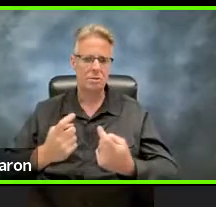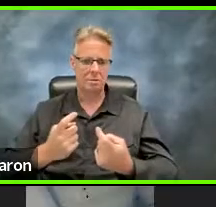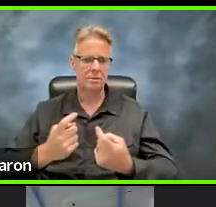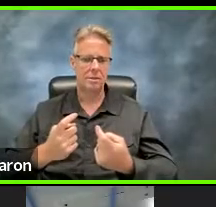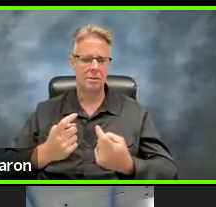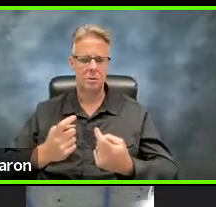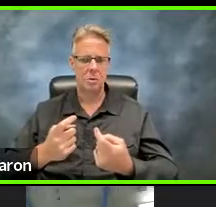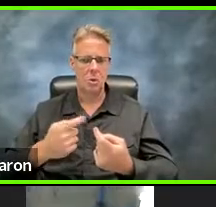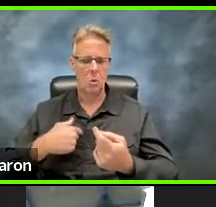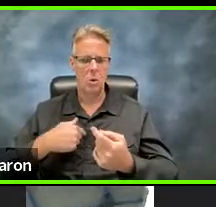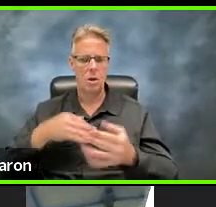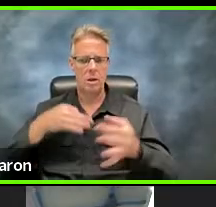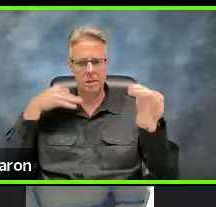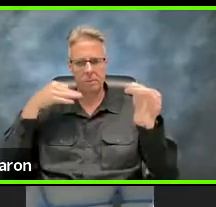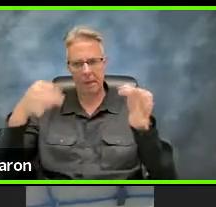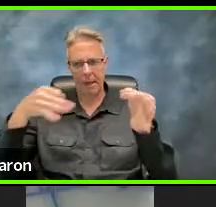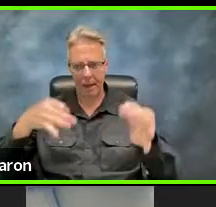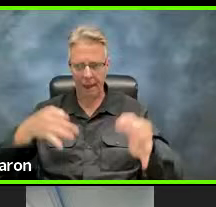as we walk through this.